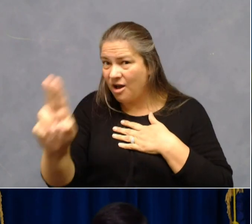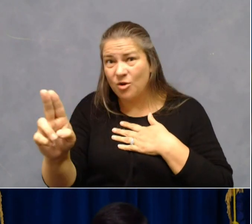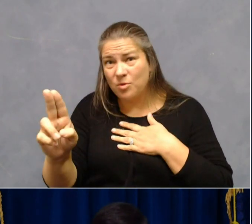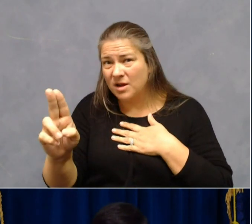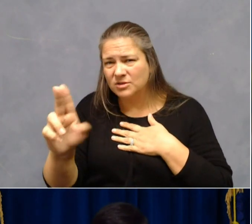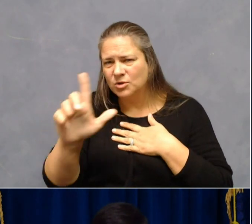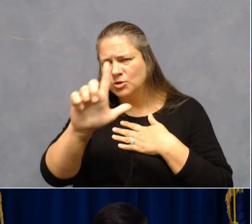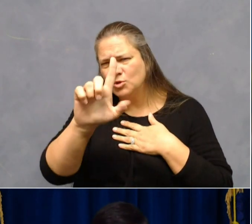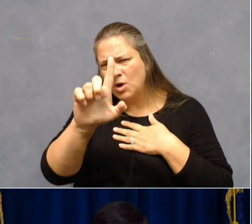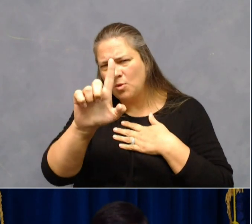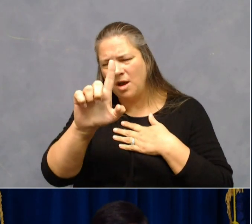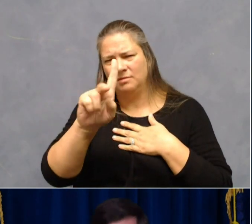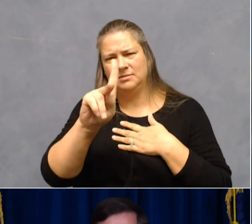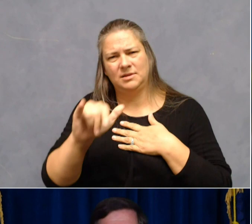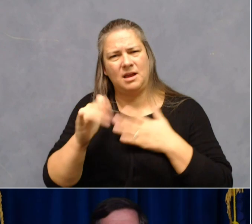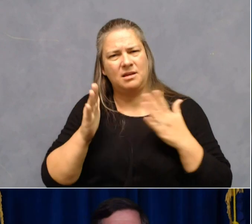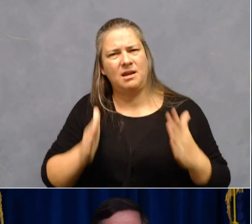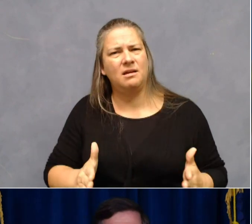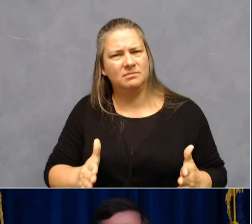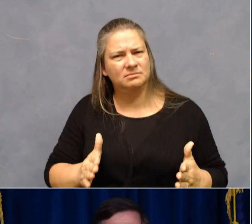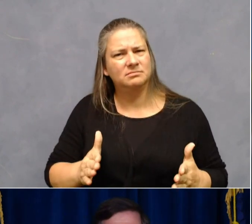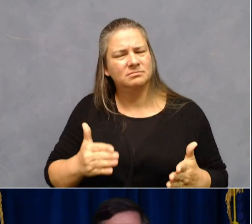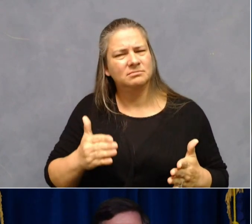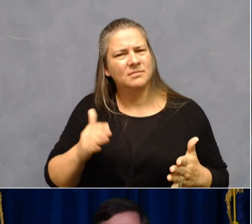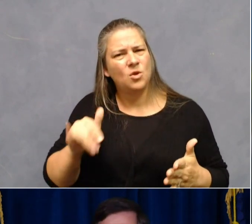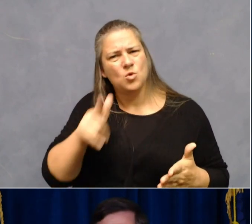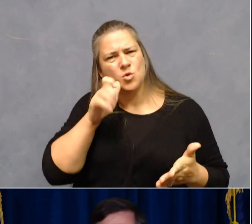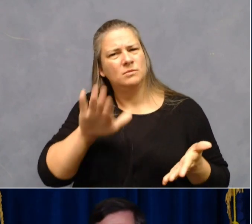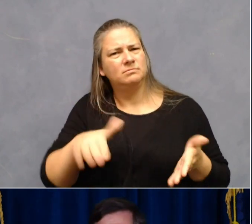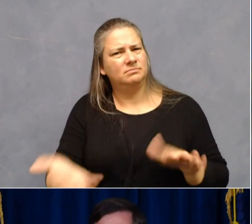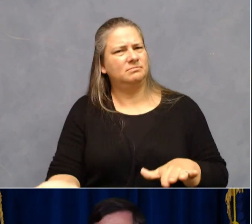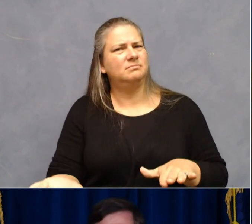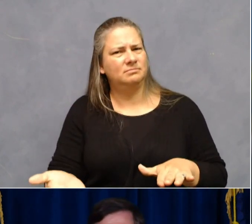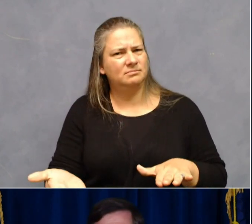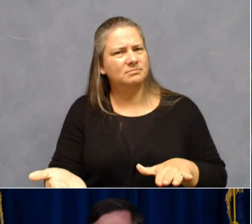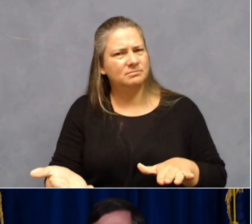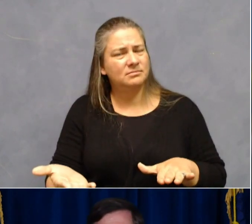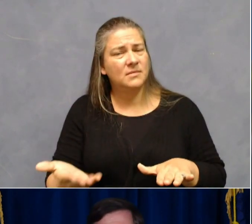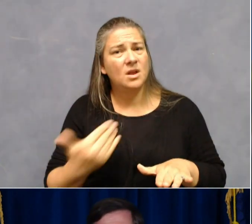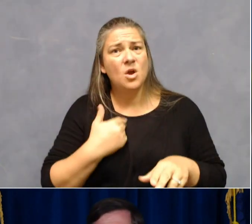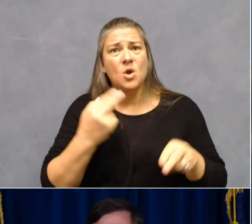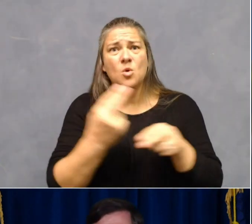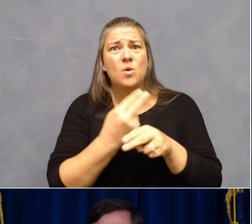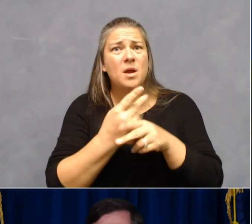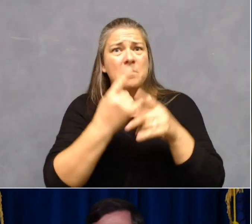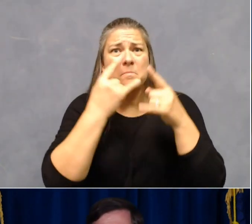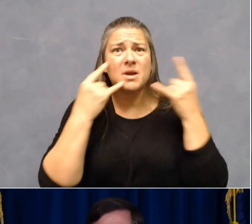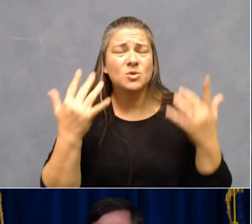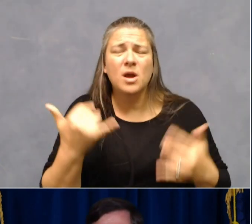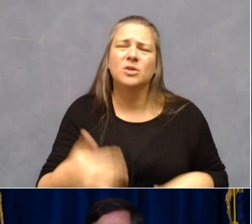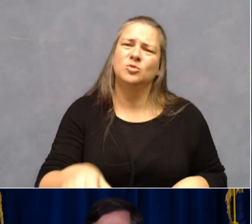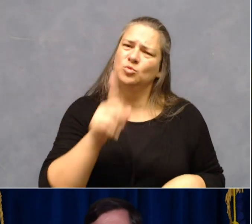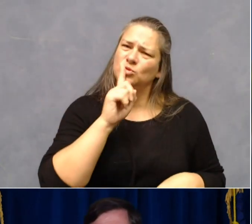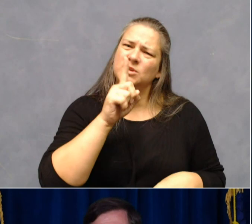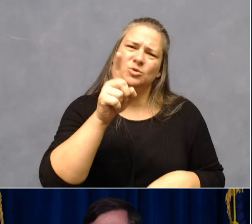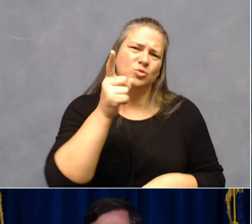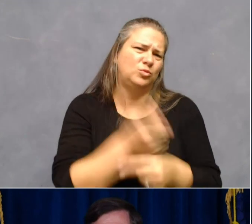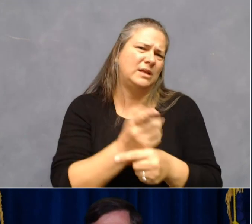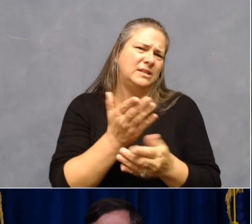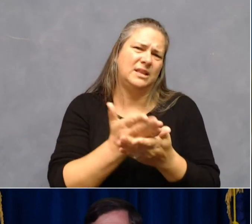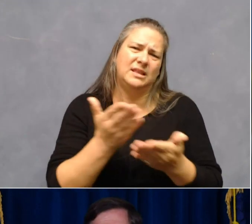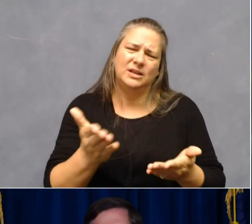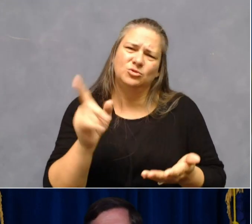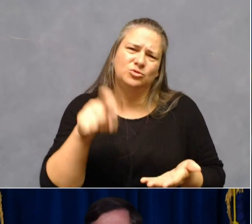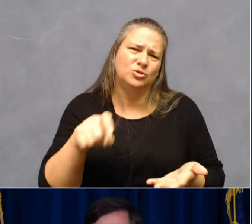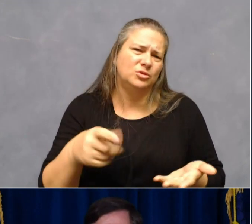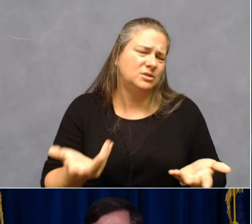that we announced their loss today. And I'm wearing one because it's just the right thing to do. And our choice is